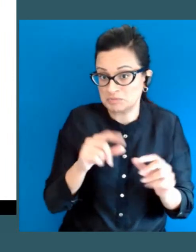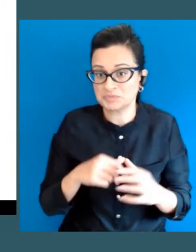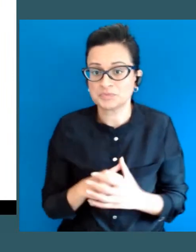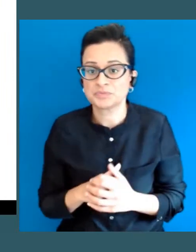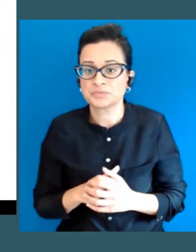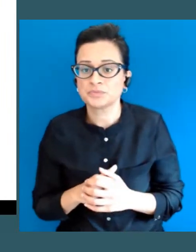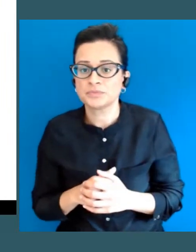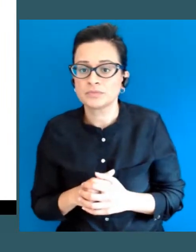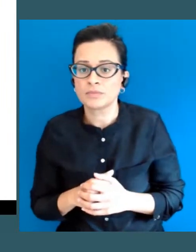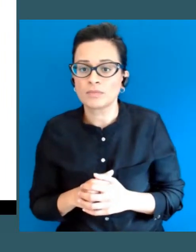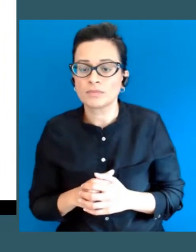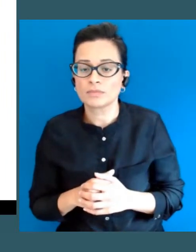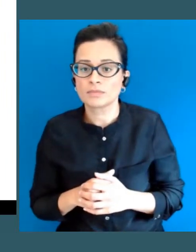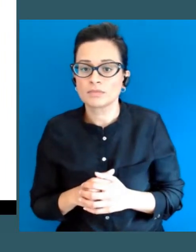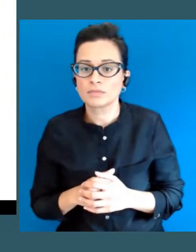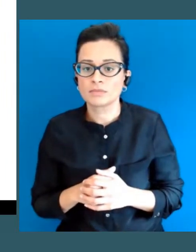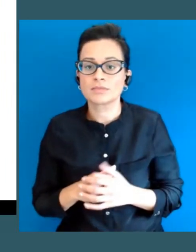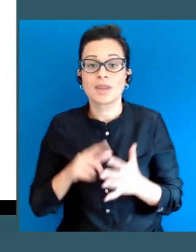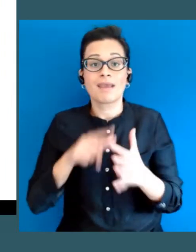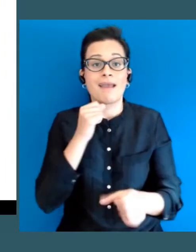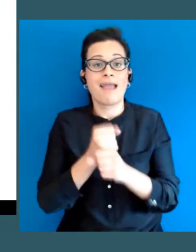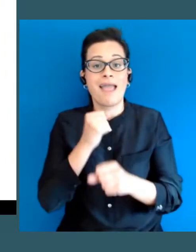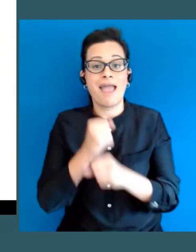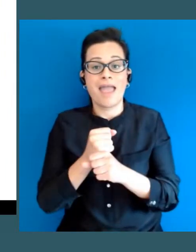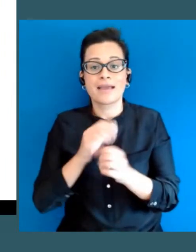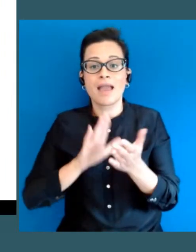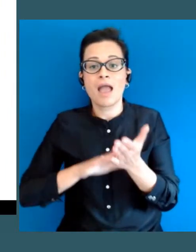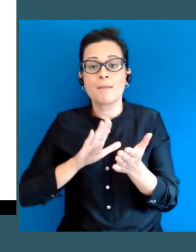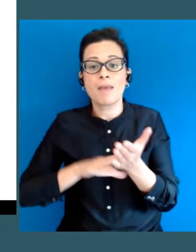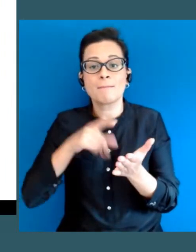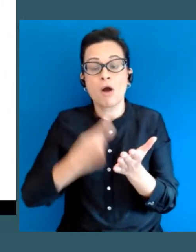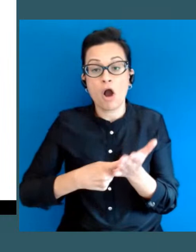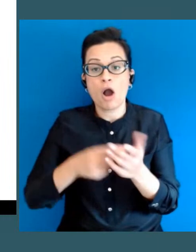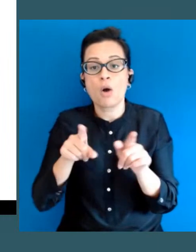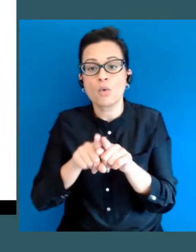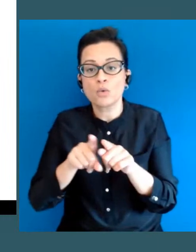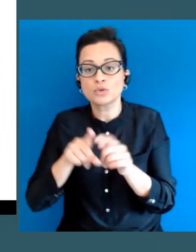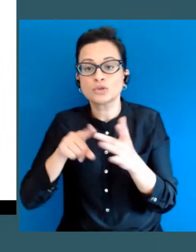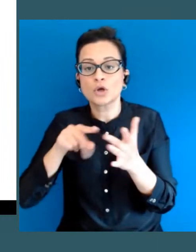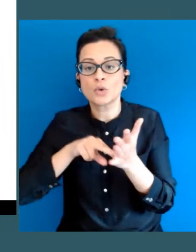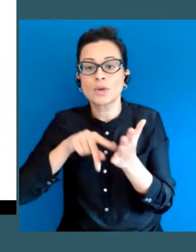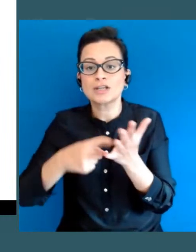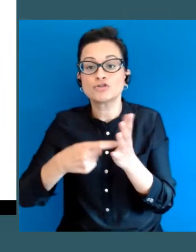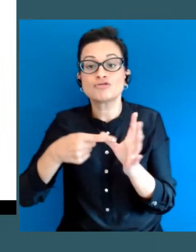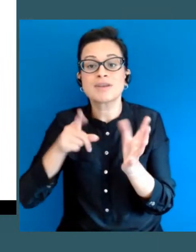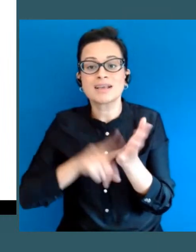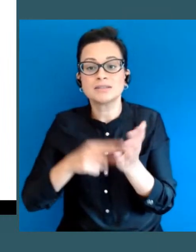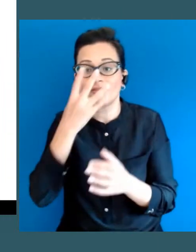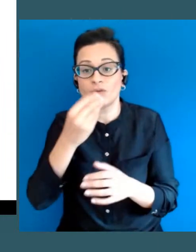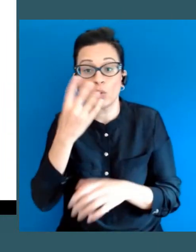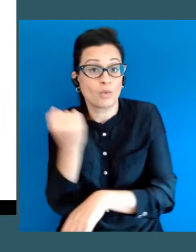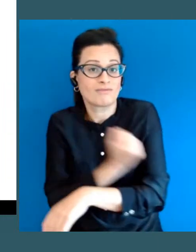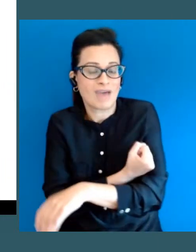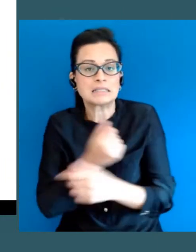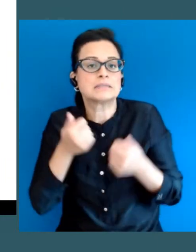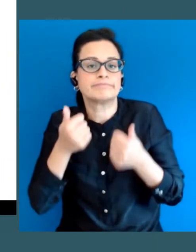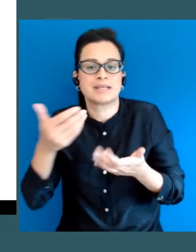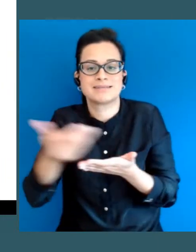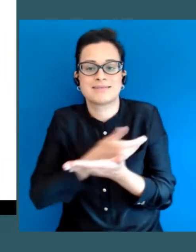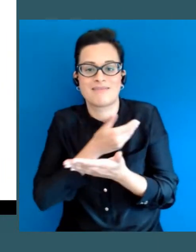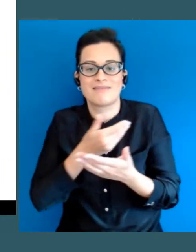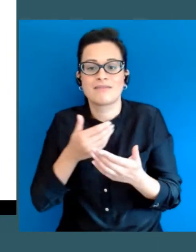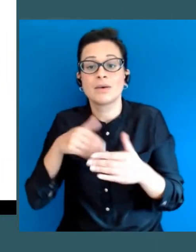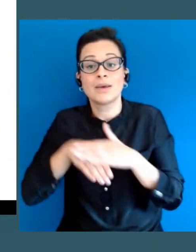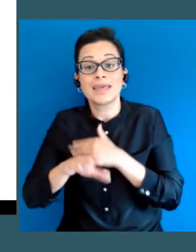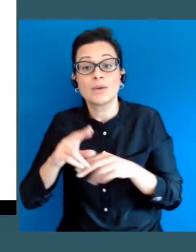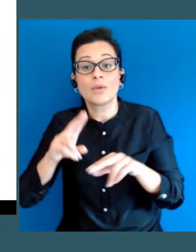Just to say, in egg allergy, the MMR vaccine and the intranasal flu vaccine are safe. With the intranasal flu vaccine, the only exception is if